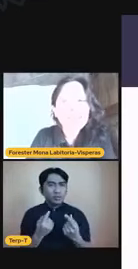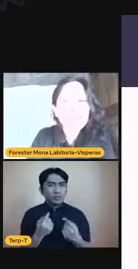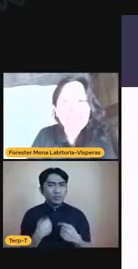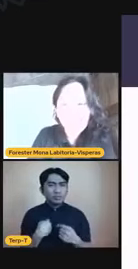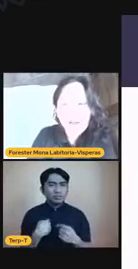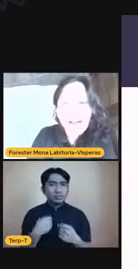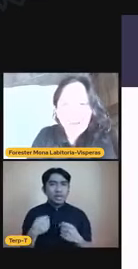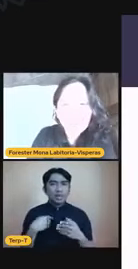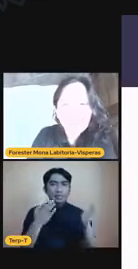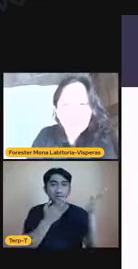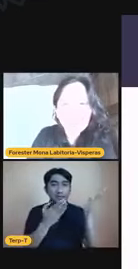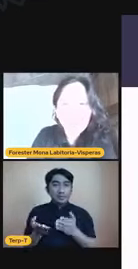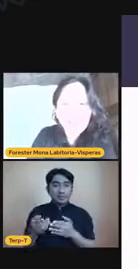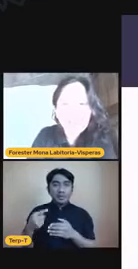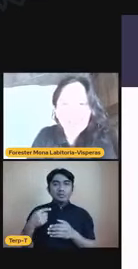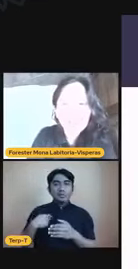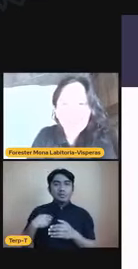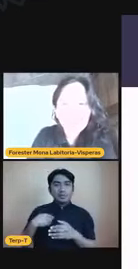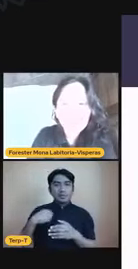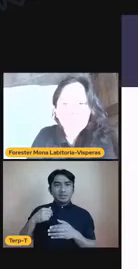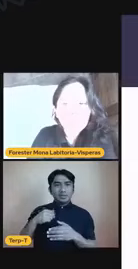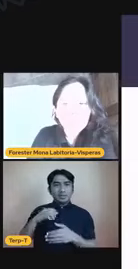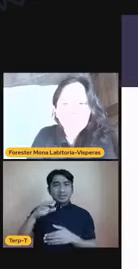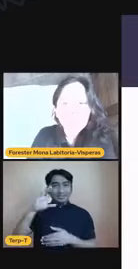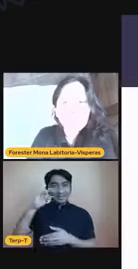I brought my son sa mga outreach events,